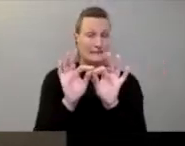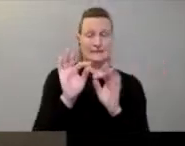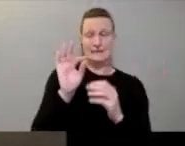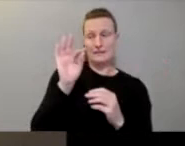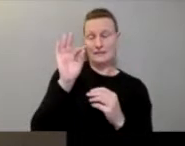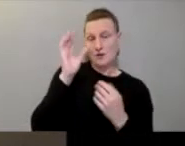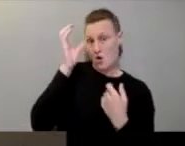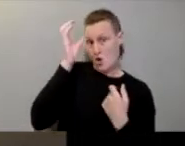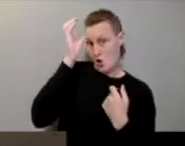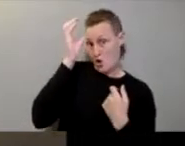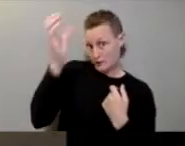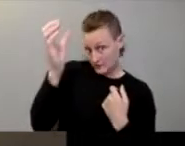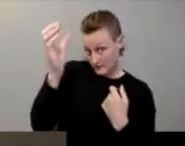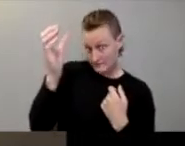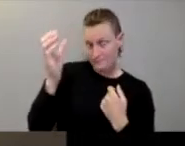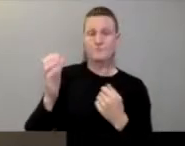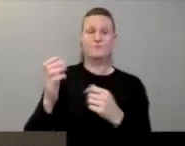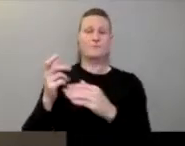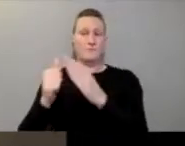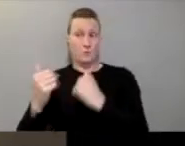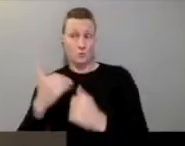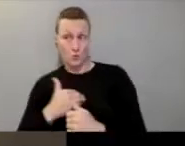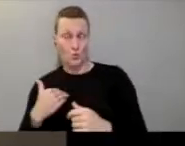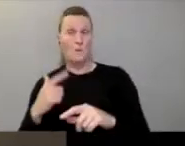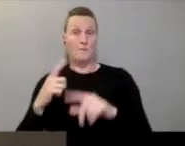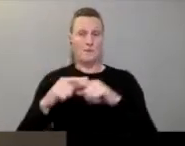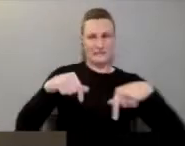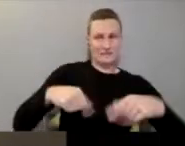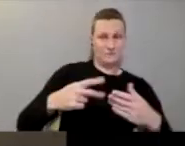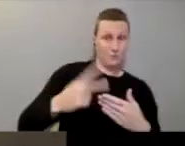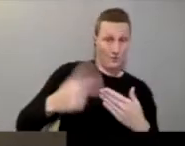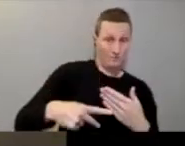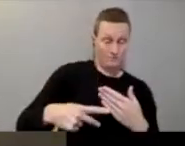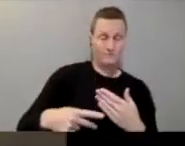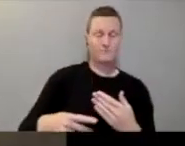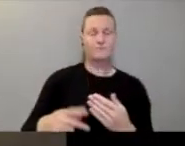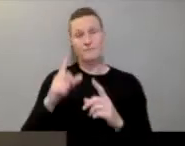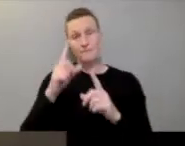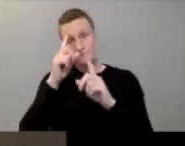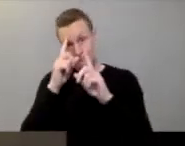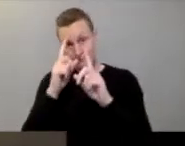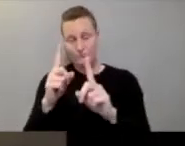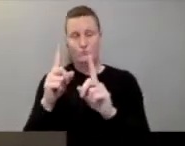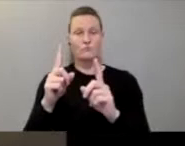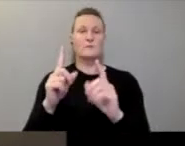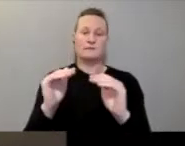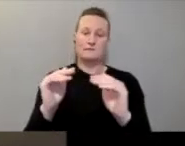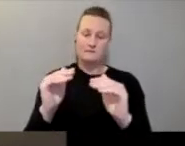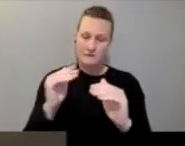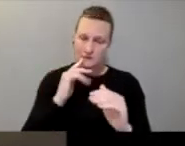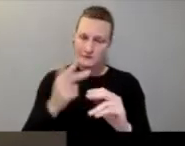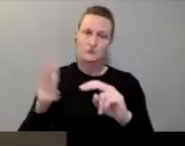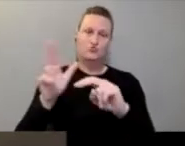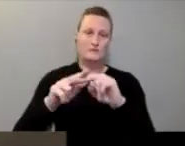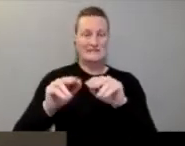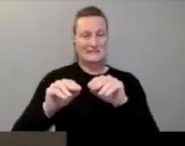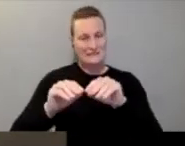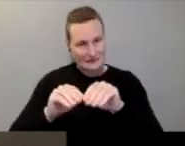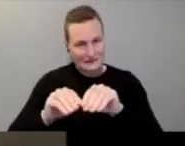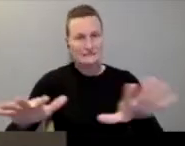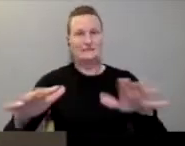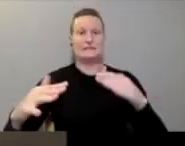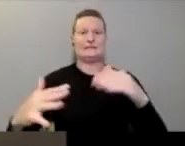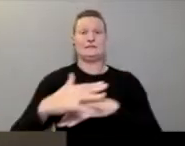the ArtworxTO Year of Public Art is sort of advancing Indigenous placemaking throughout the public realm in